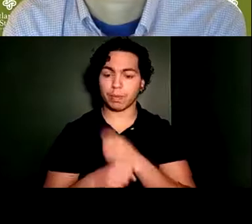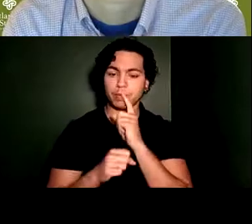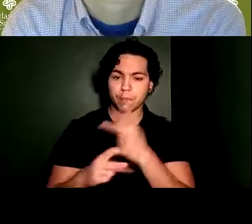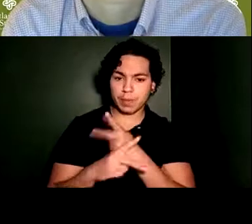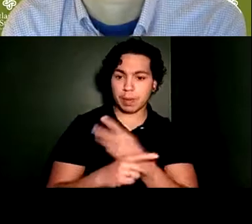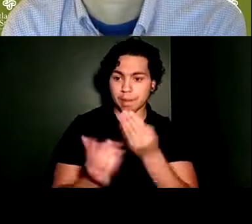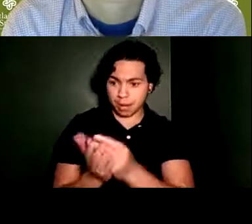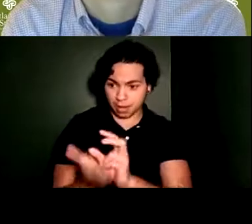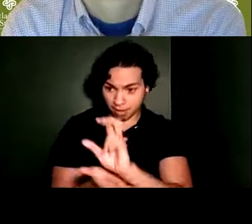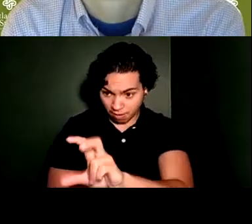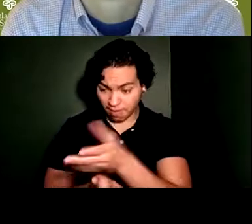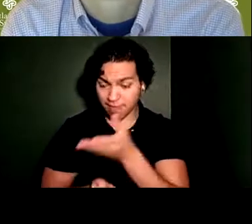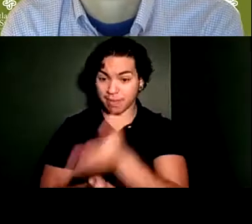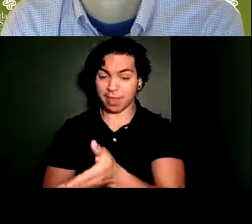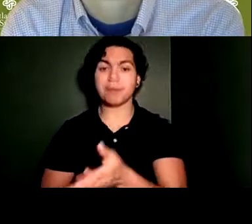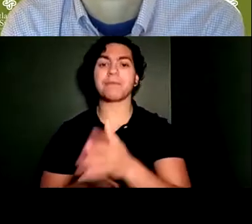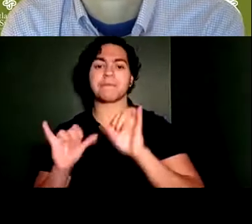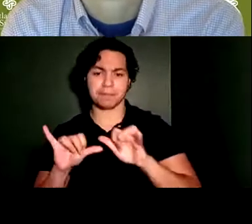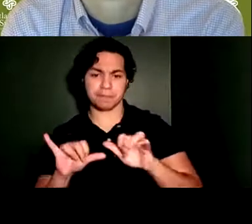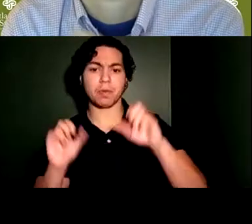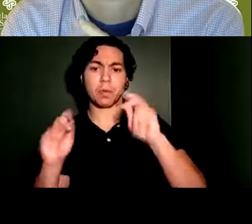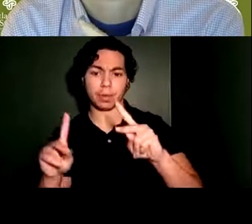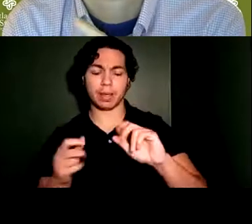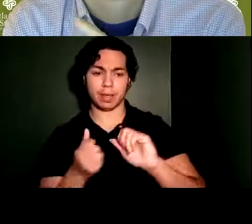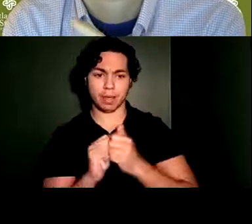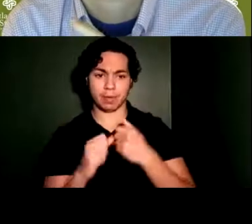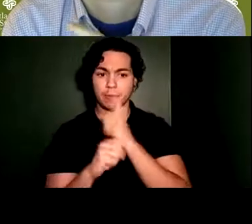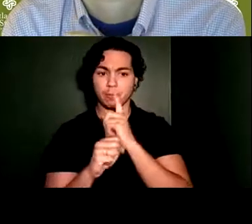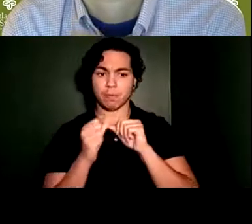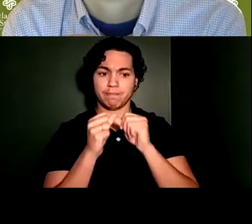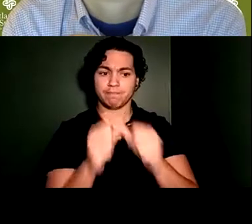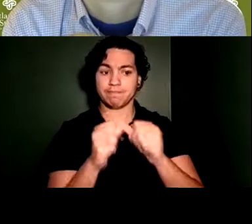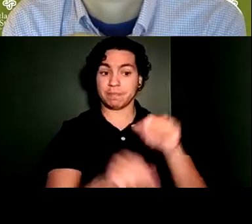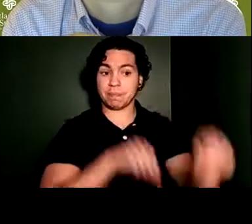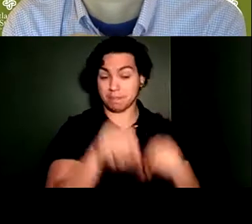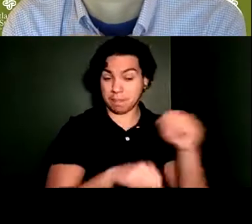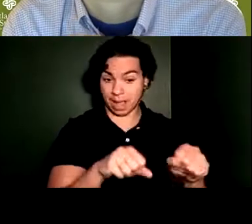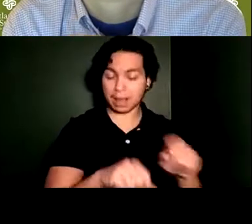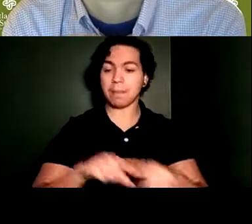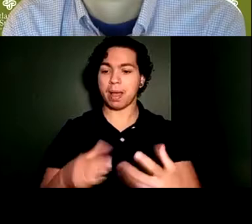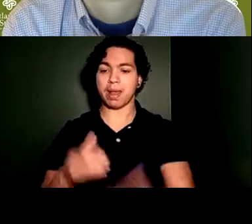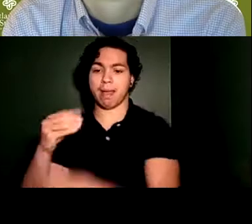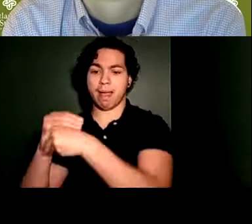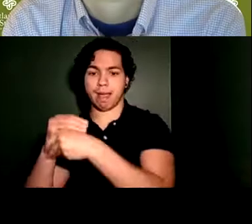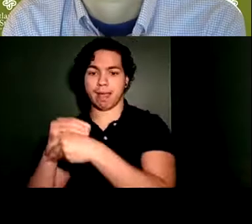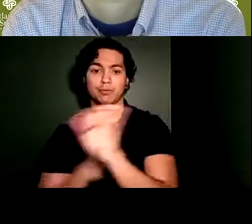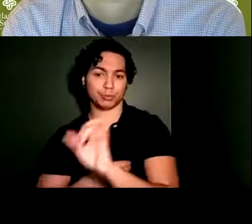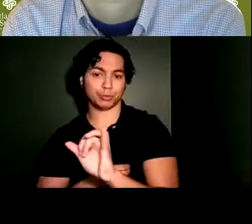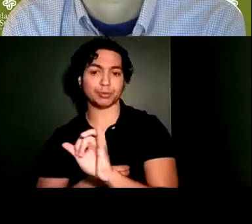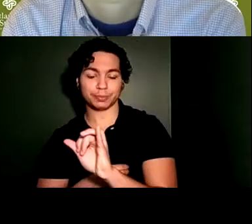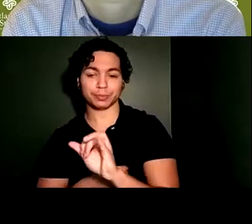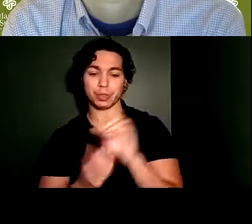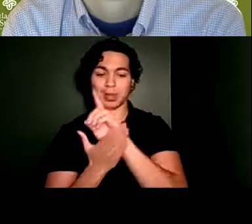is now, dockless scooter share, to make sure that we're keeping bike share in Seattle. So we essentially